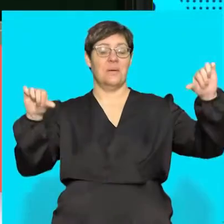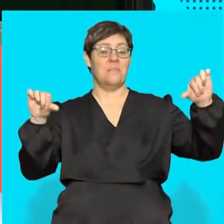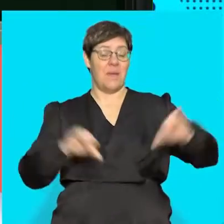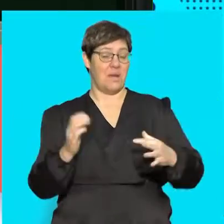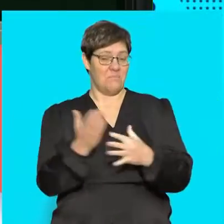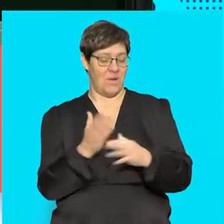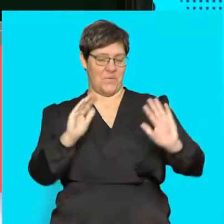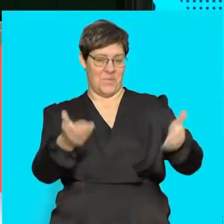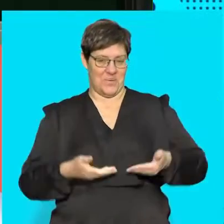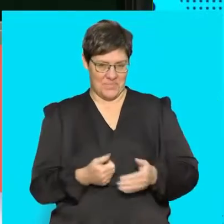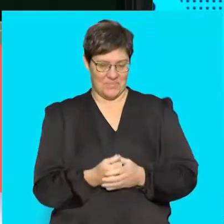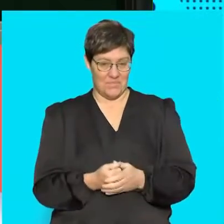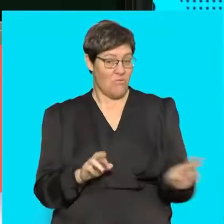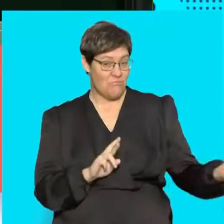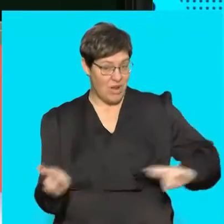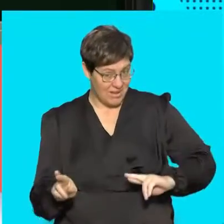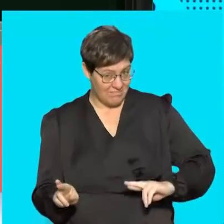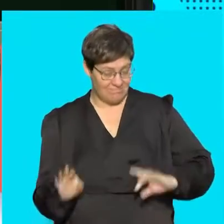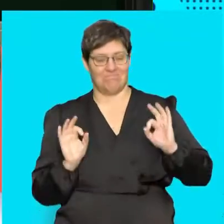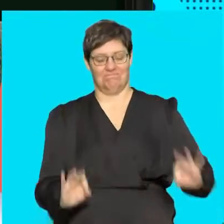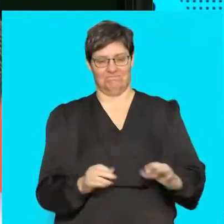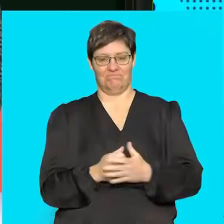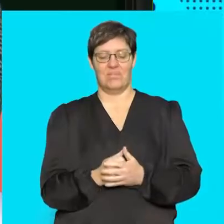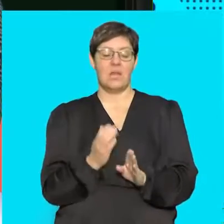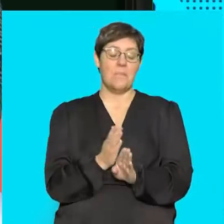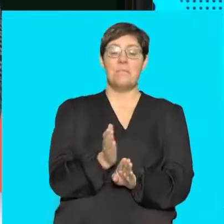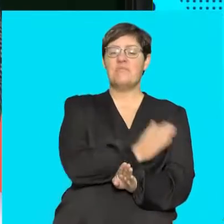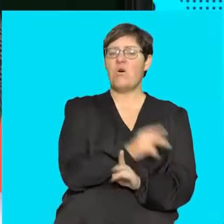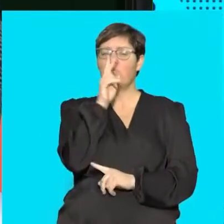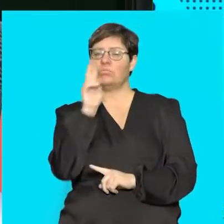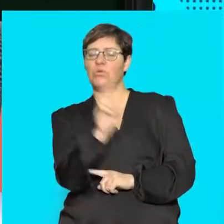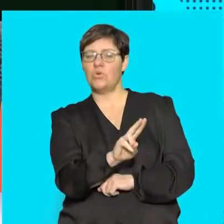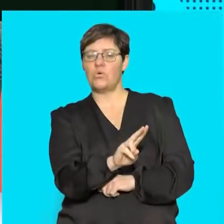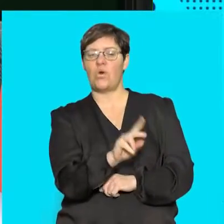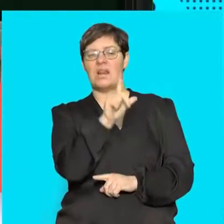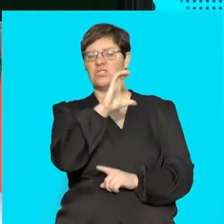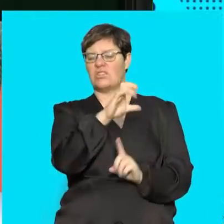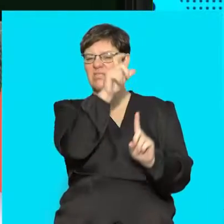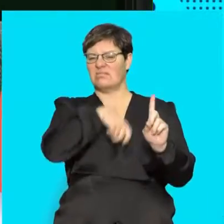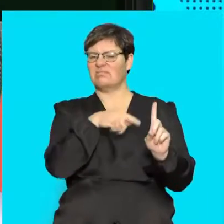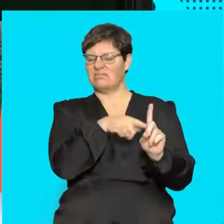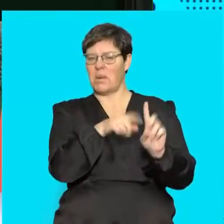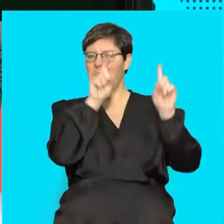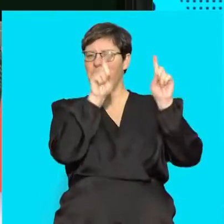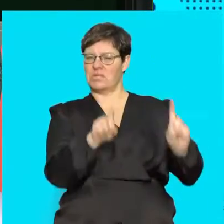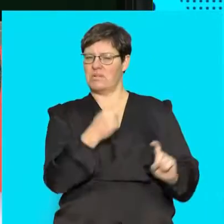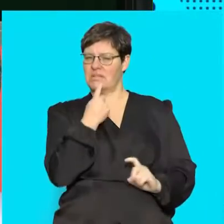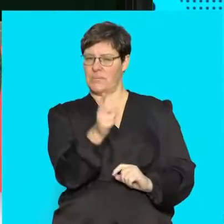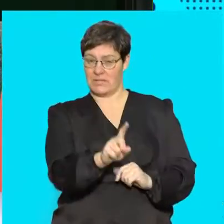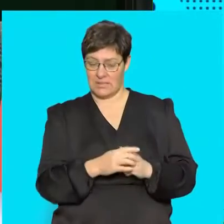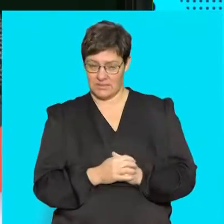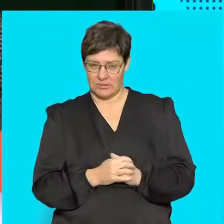Welcome back from the break. I hope you're ready. In the previous session, we looked at Le Chatelier, what the principle